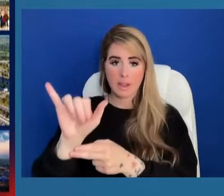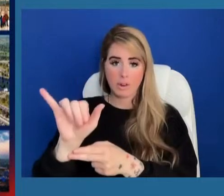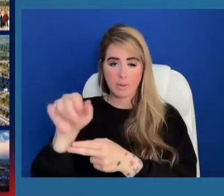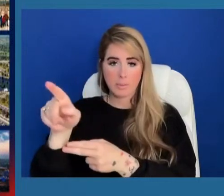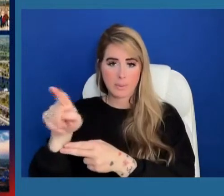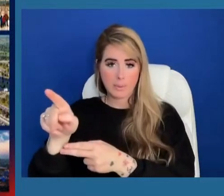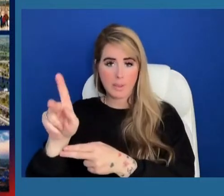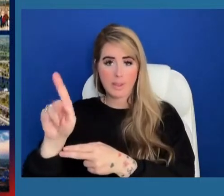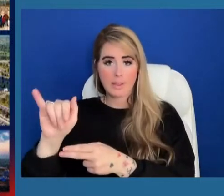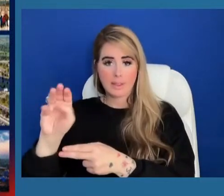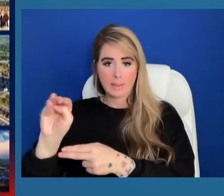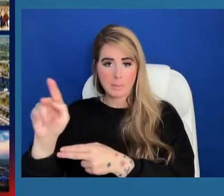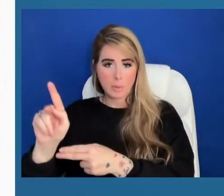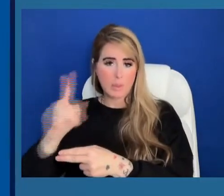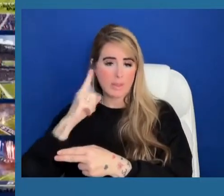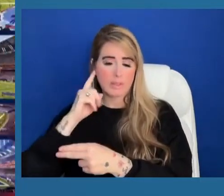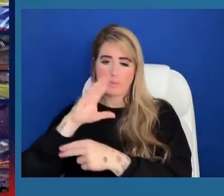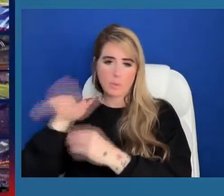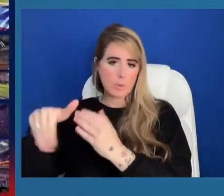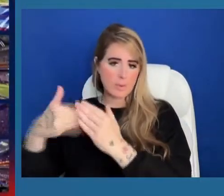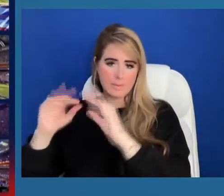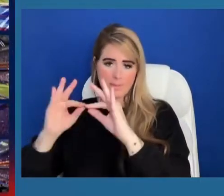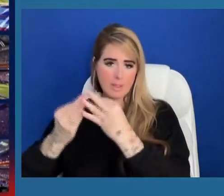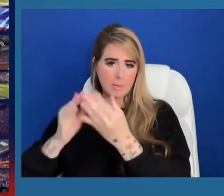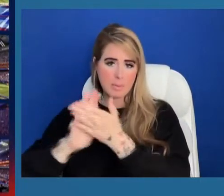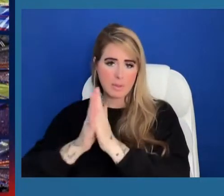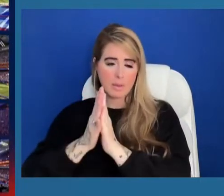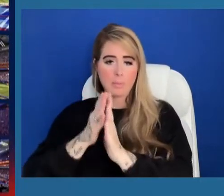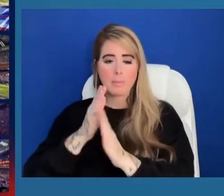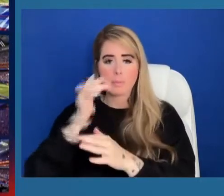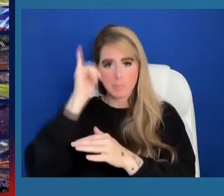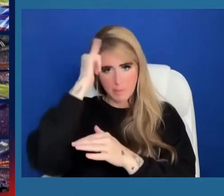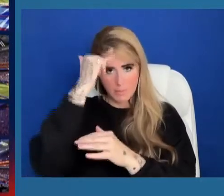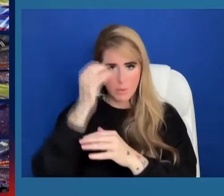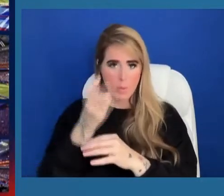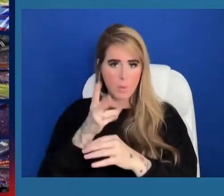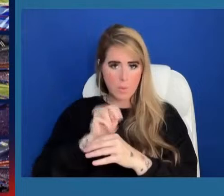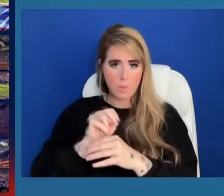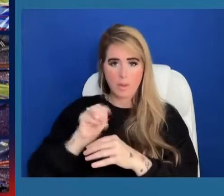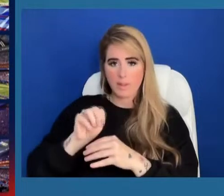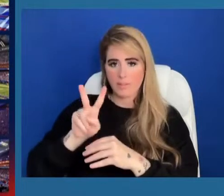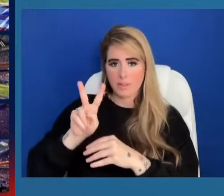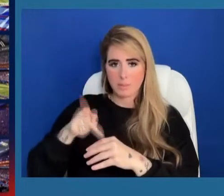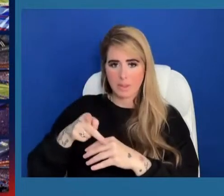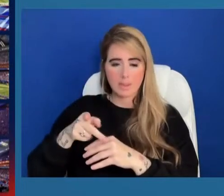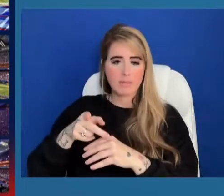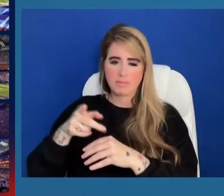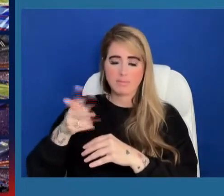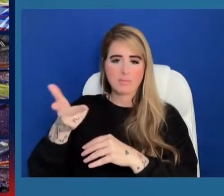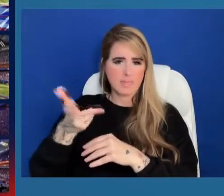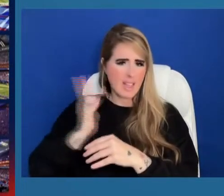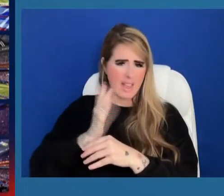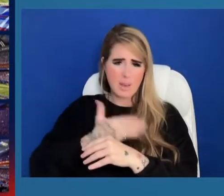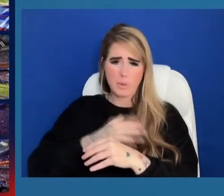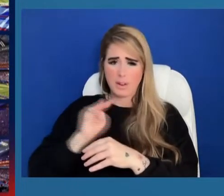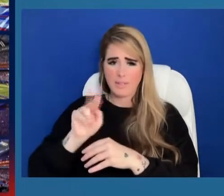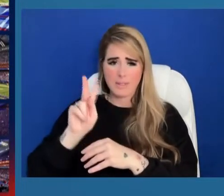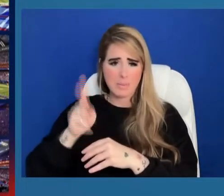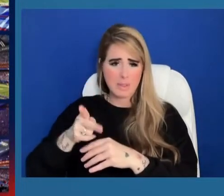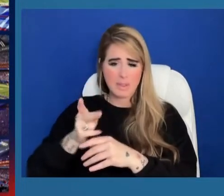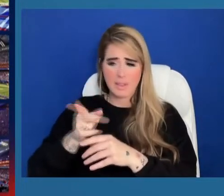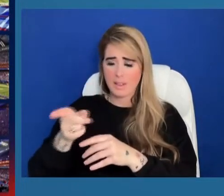Kim Pagula, and the entire family as Buffalo-owned MVP ourselves. They're our MVPs. They have made this magic